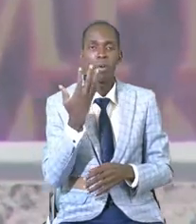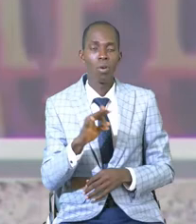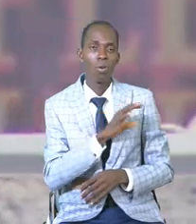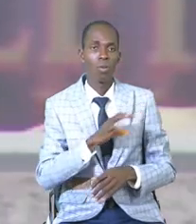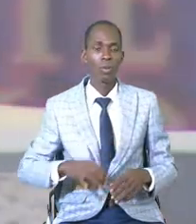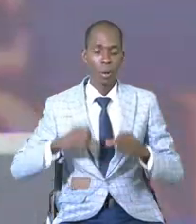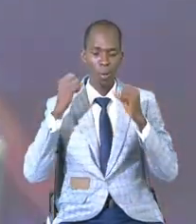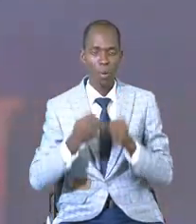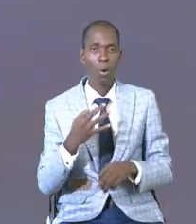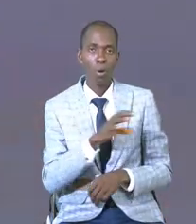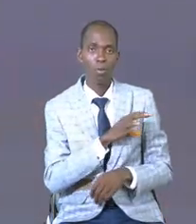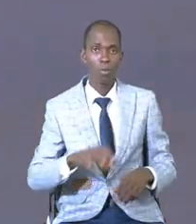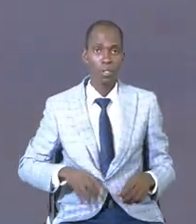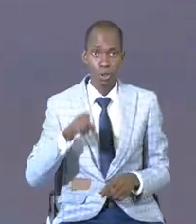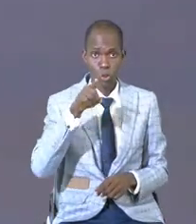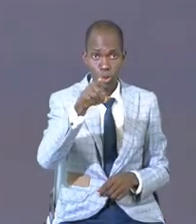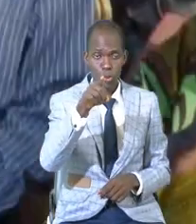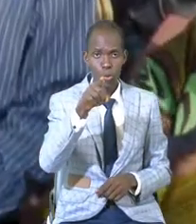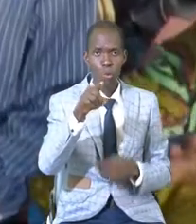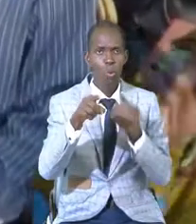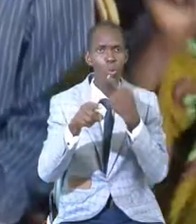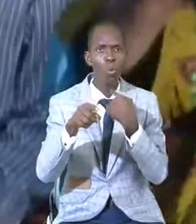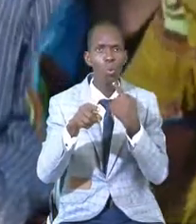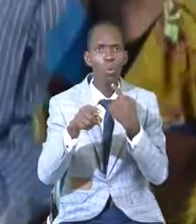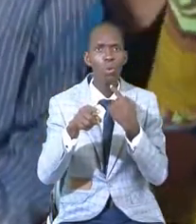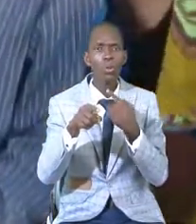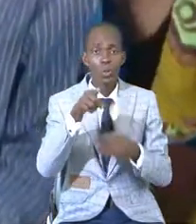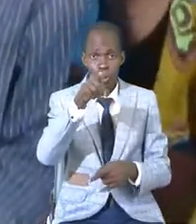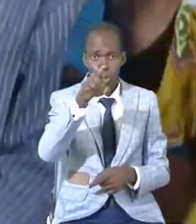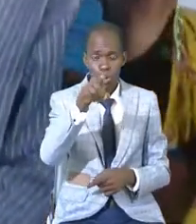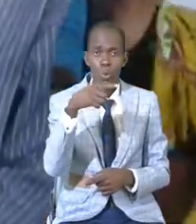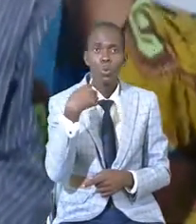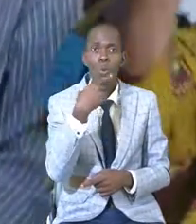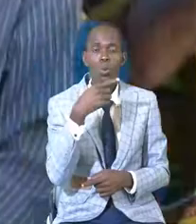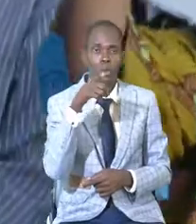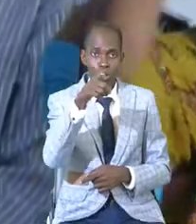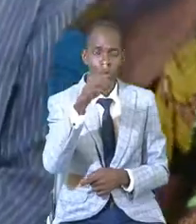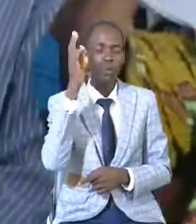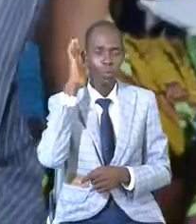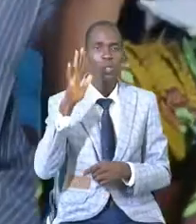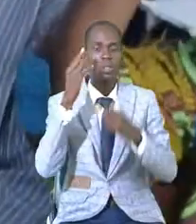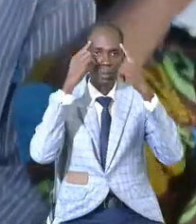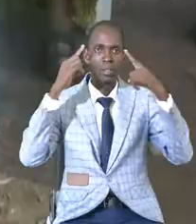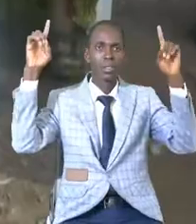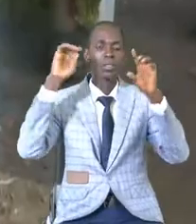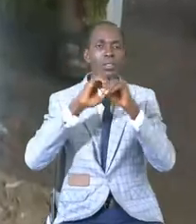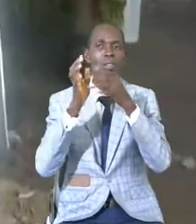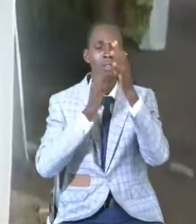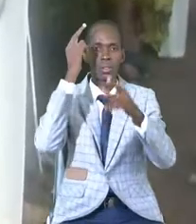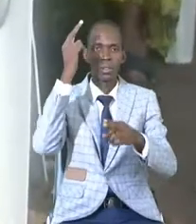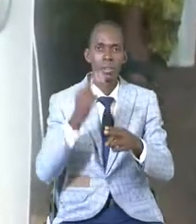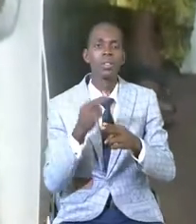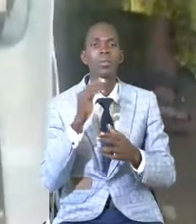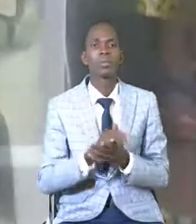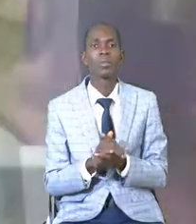Christ, you, I'm talking to somebody there, you will make it in Jesus' name.